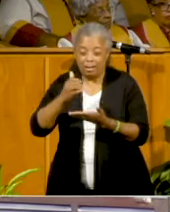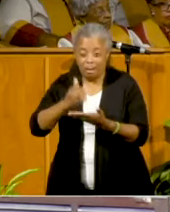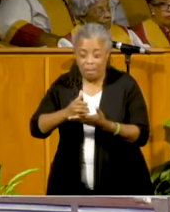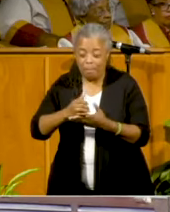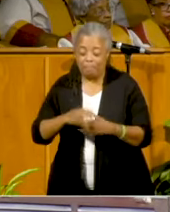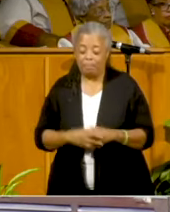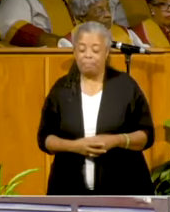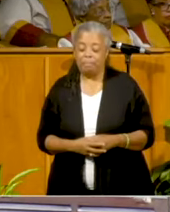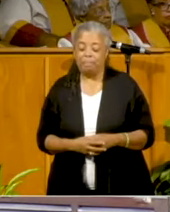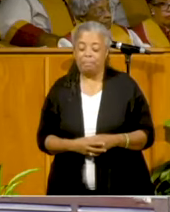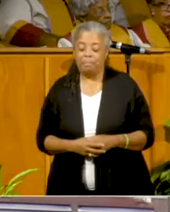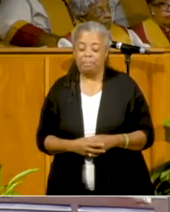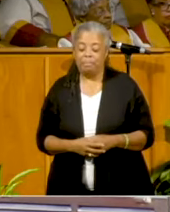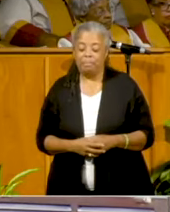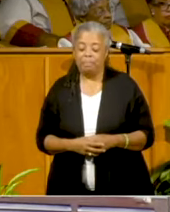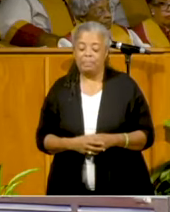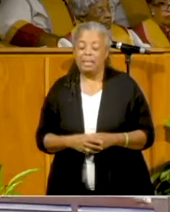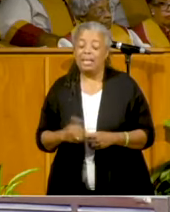cup.